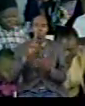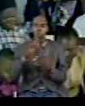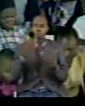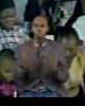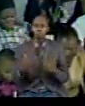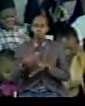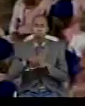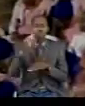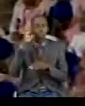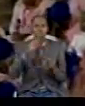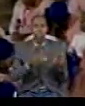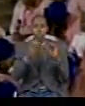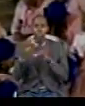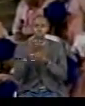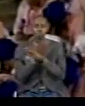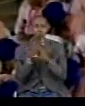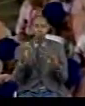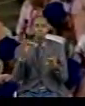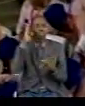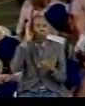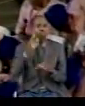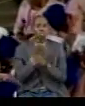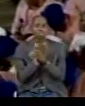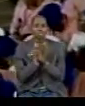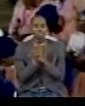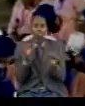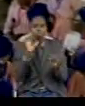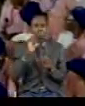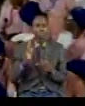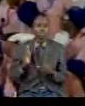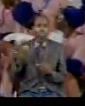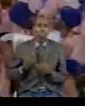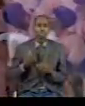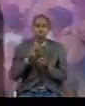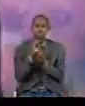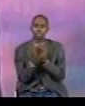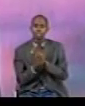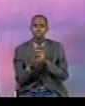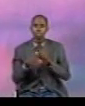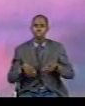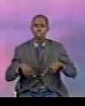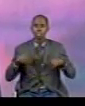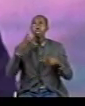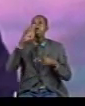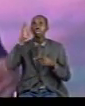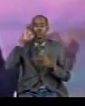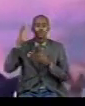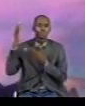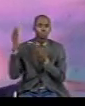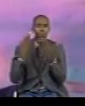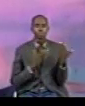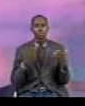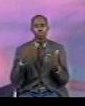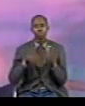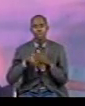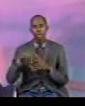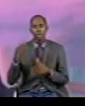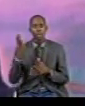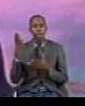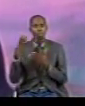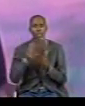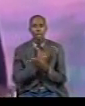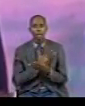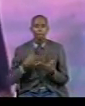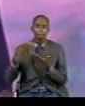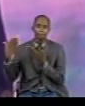free. He'll save your soul. He'll change your life. He brings you out and he will bring you in.